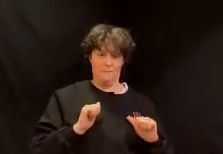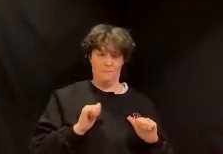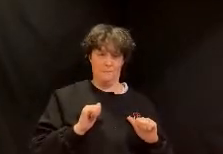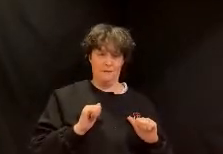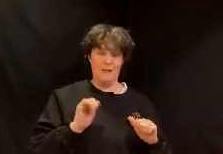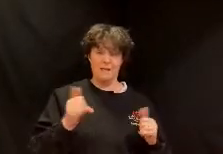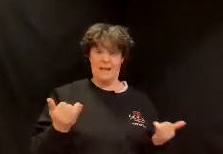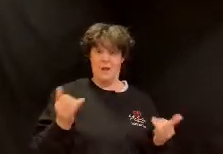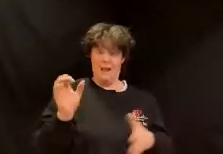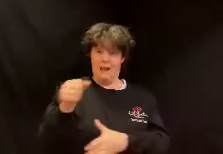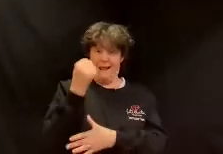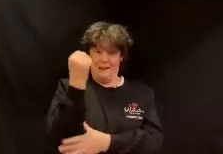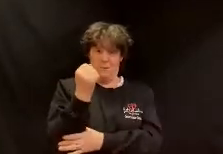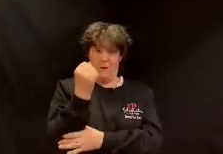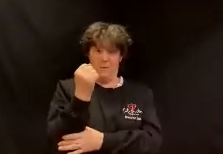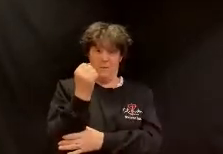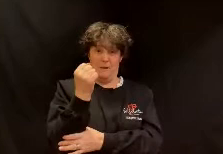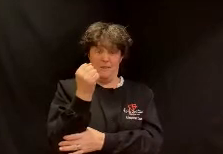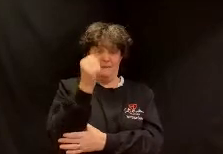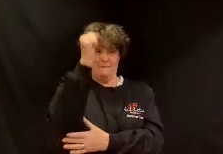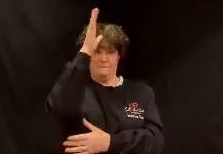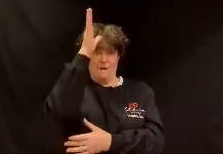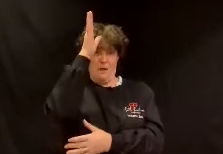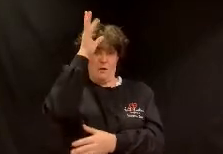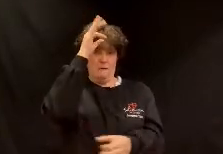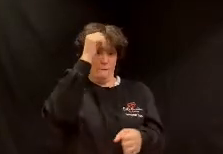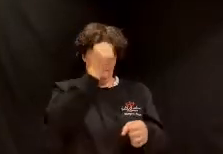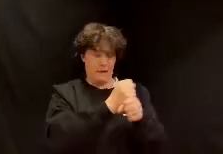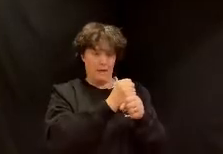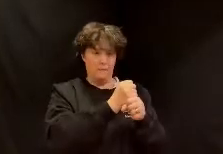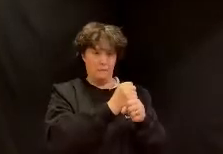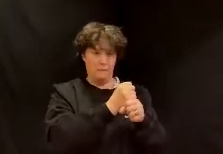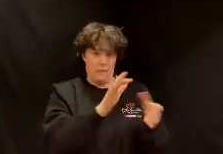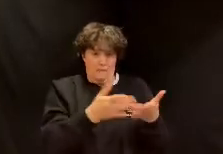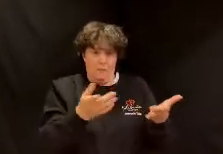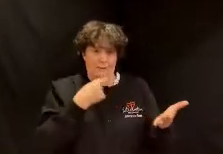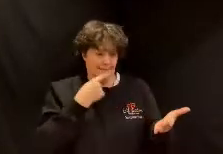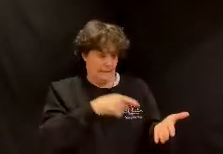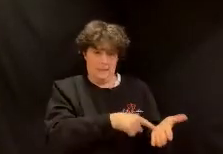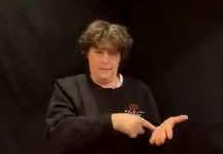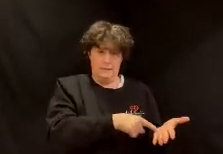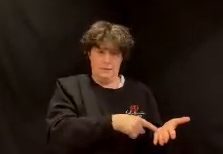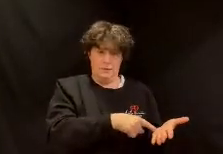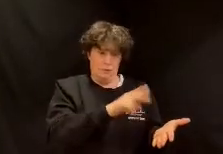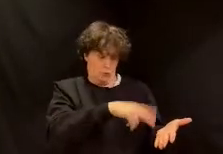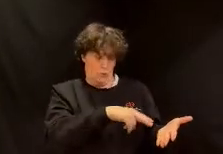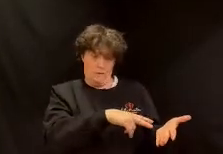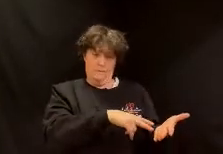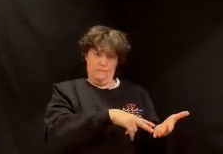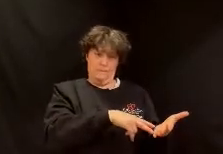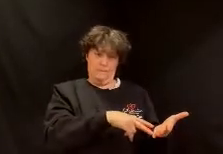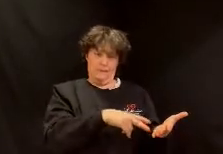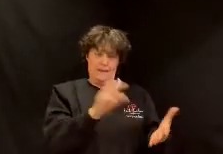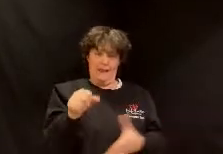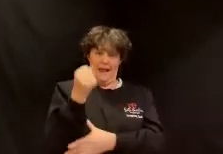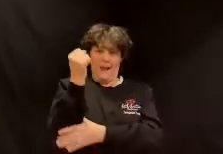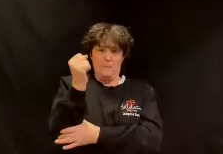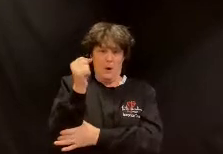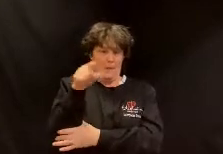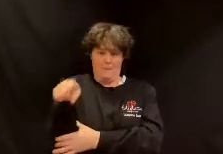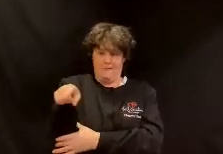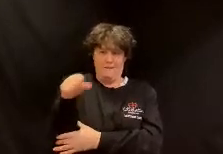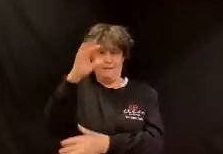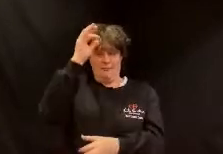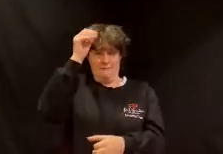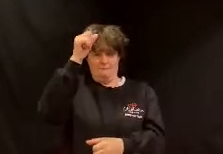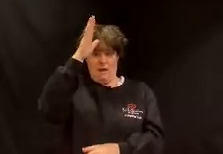Abraham is the father of faith. That's what the Bible says, right? He's the father of faith. Why?